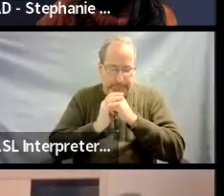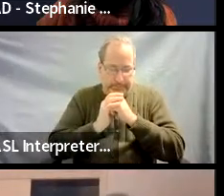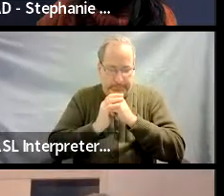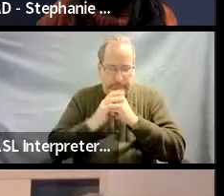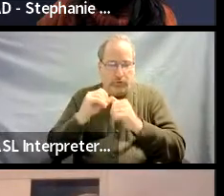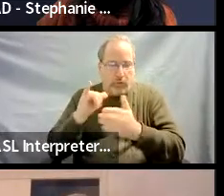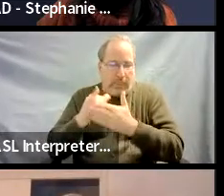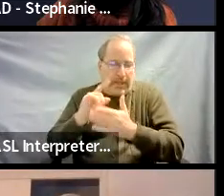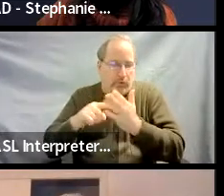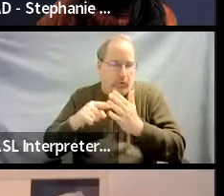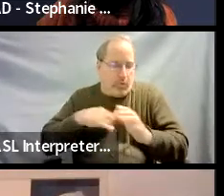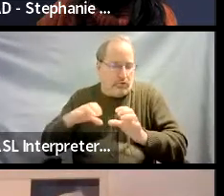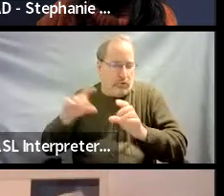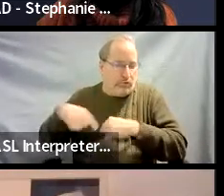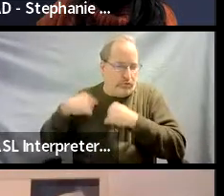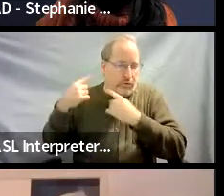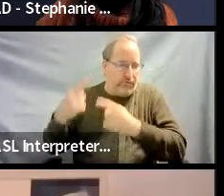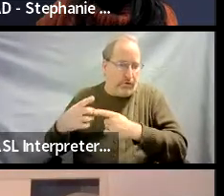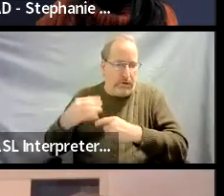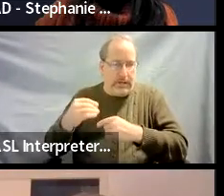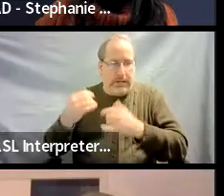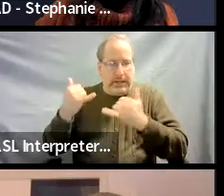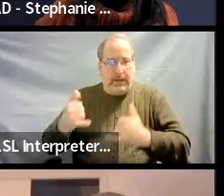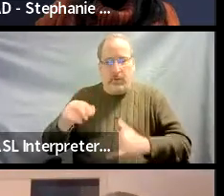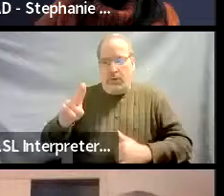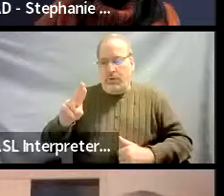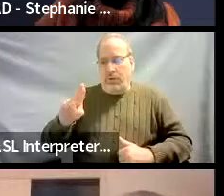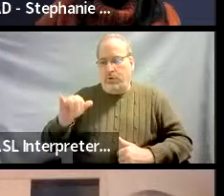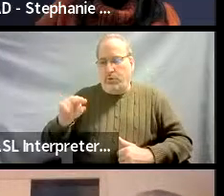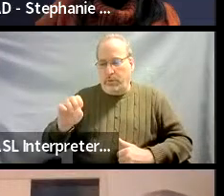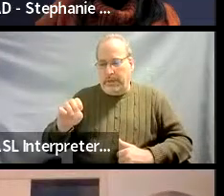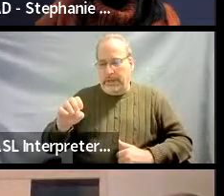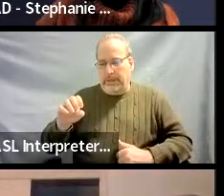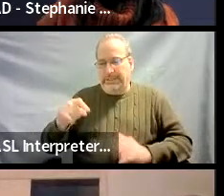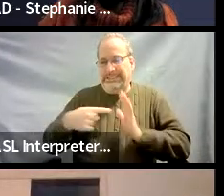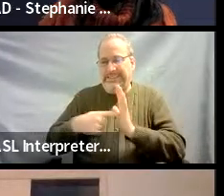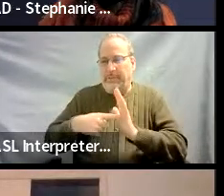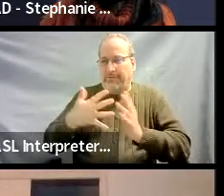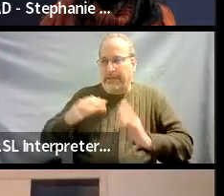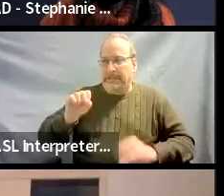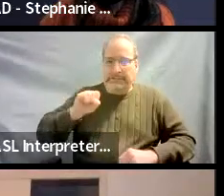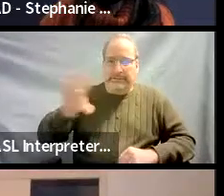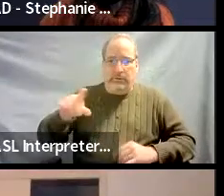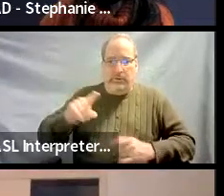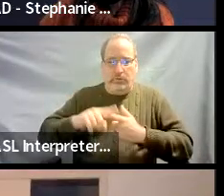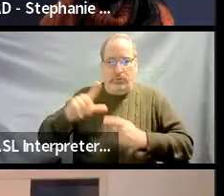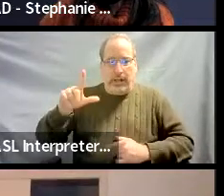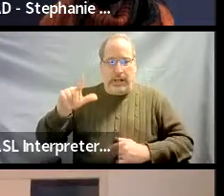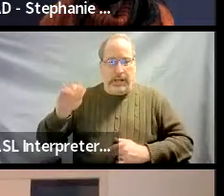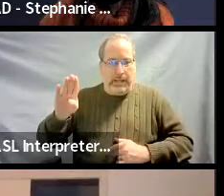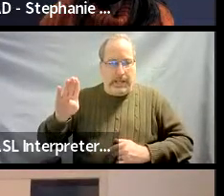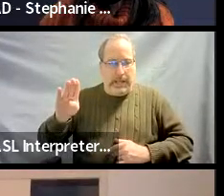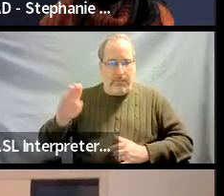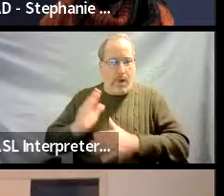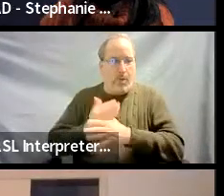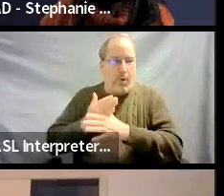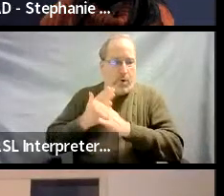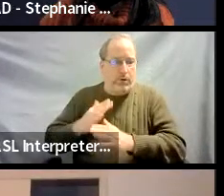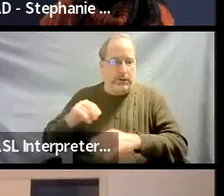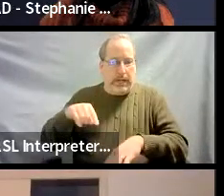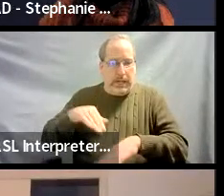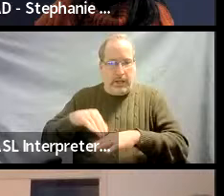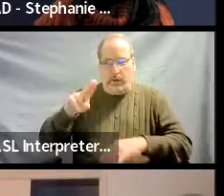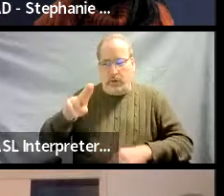So that's what we've done so far. The urine samples have been sent to our laboratory partners at UCSF